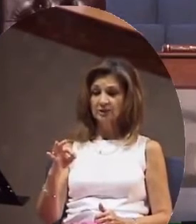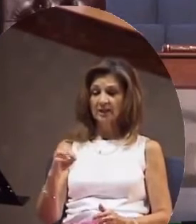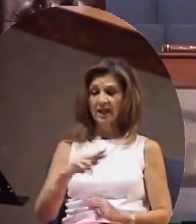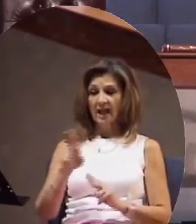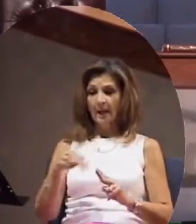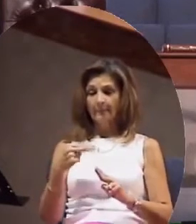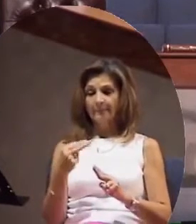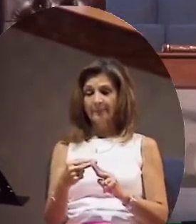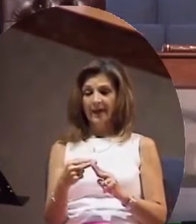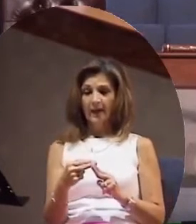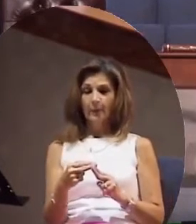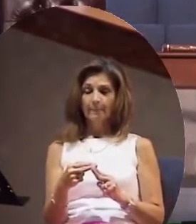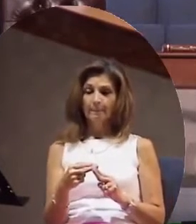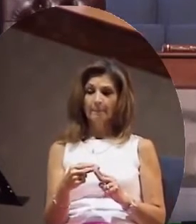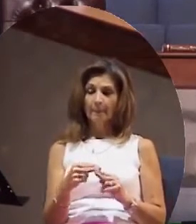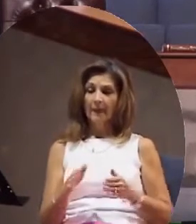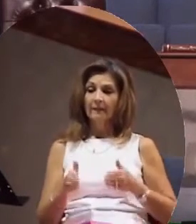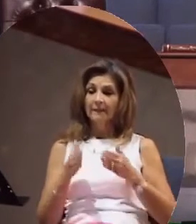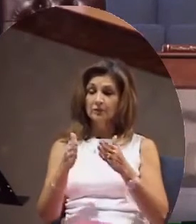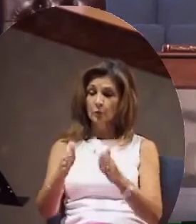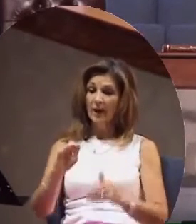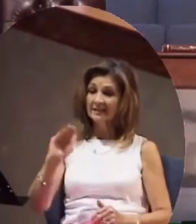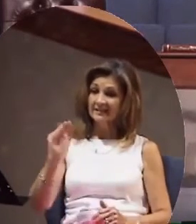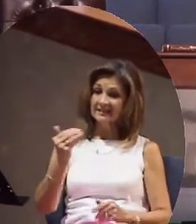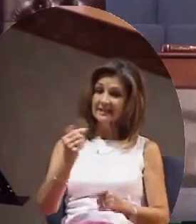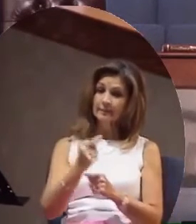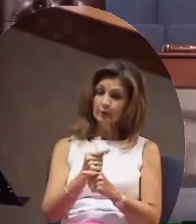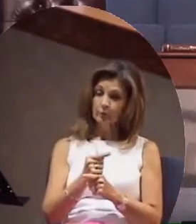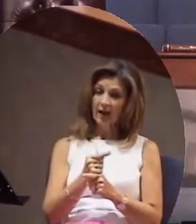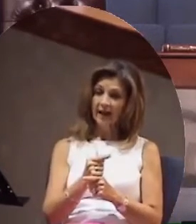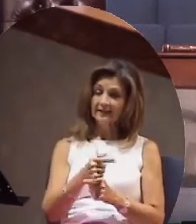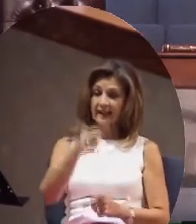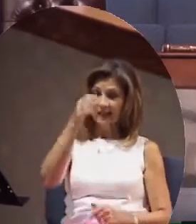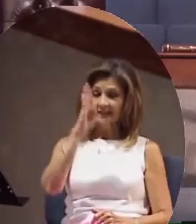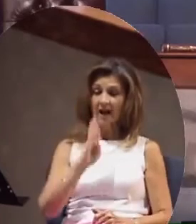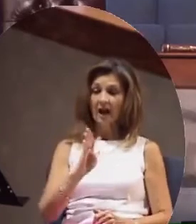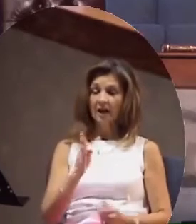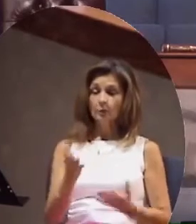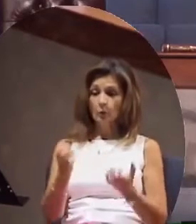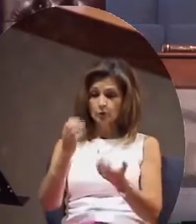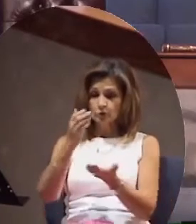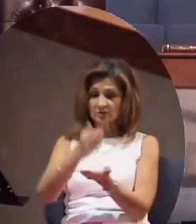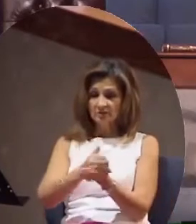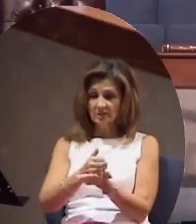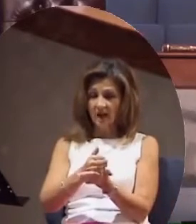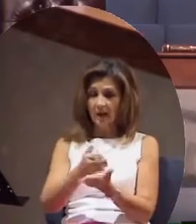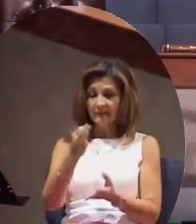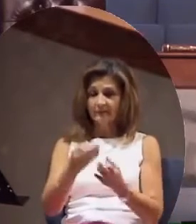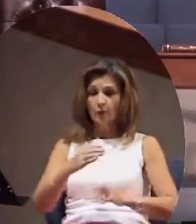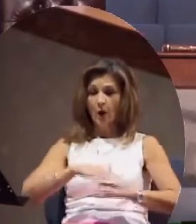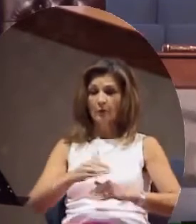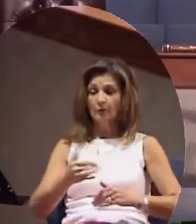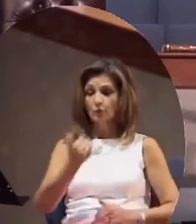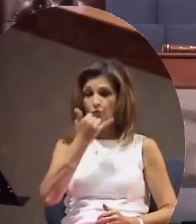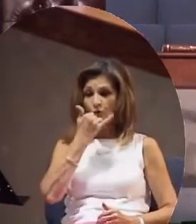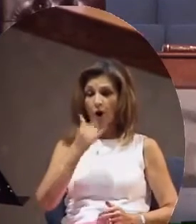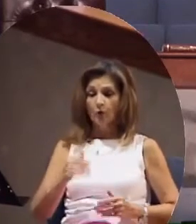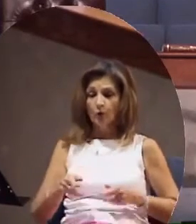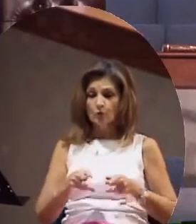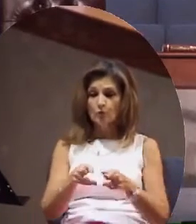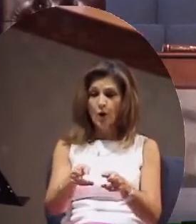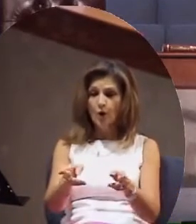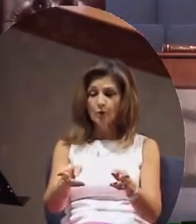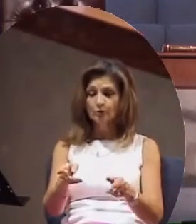how there's a way that seemeth right, and God would have you stop if you're on the wrong road. And